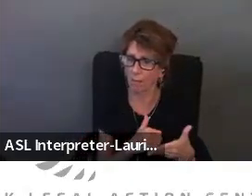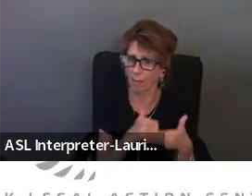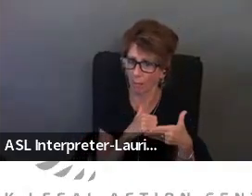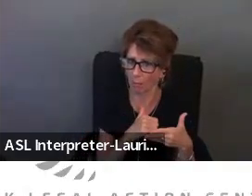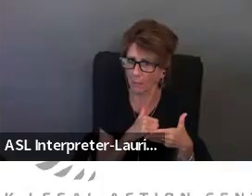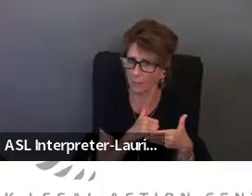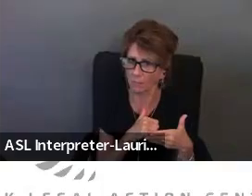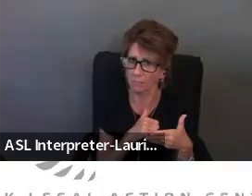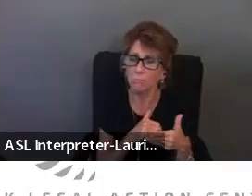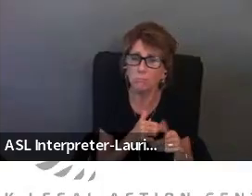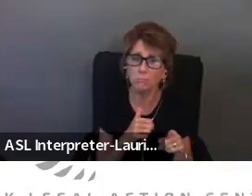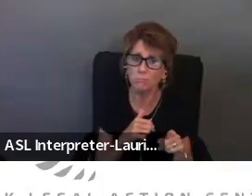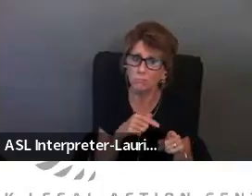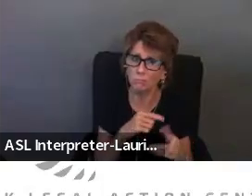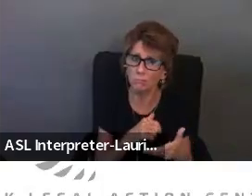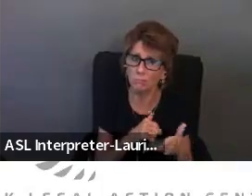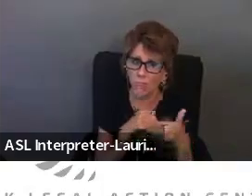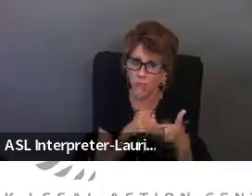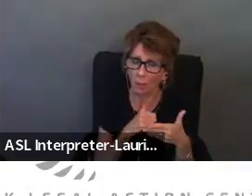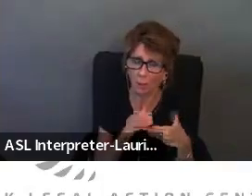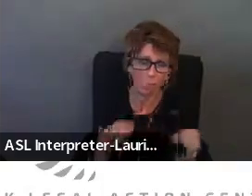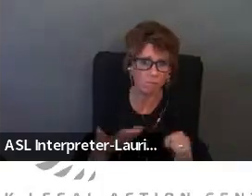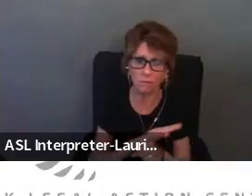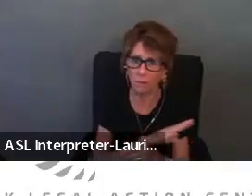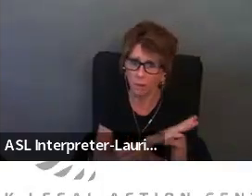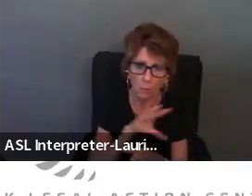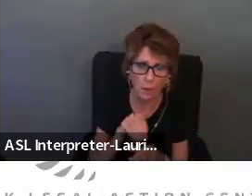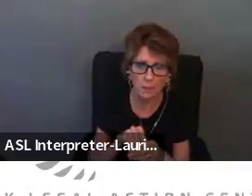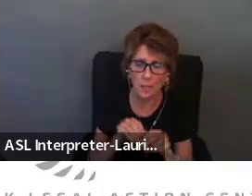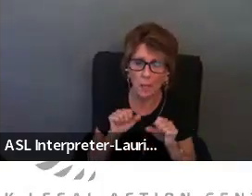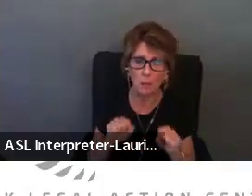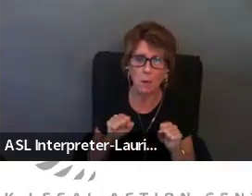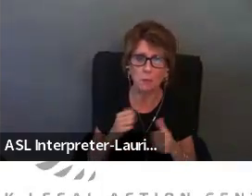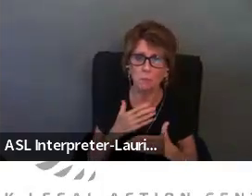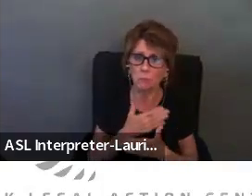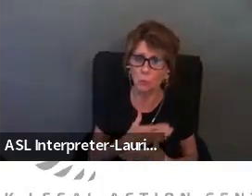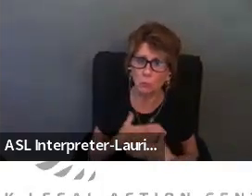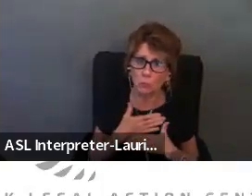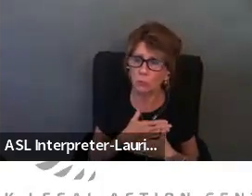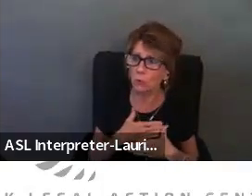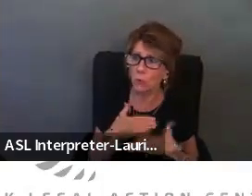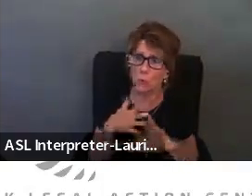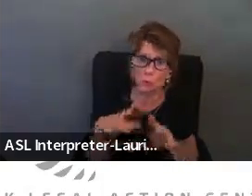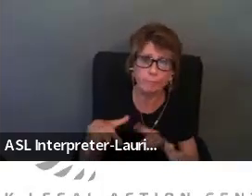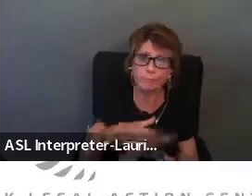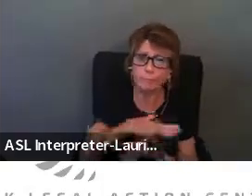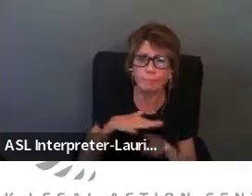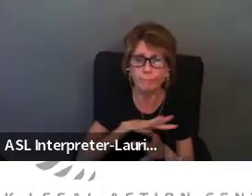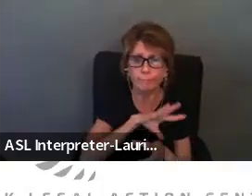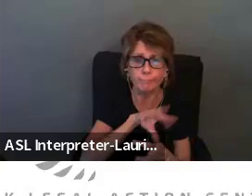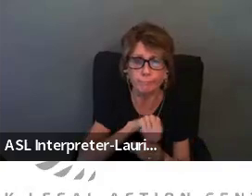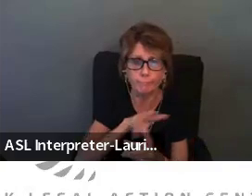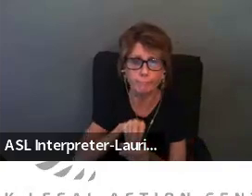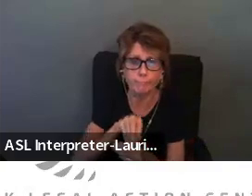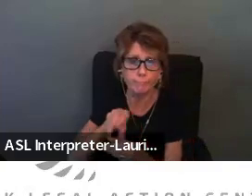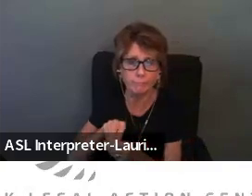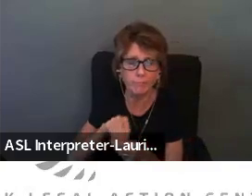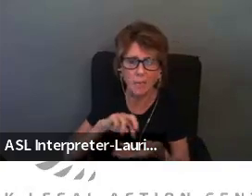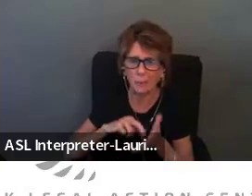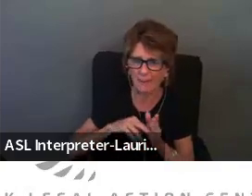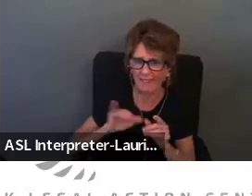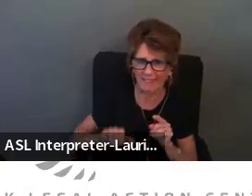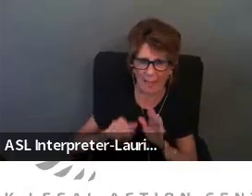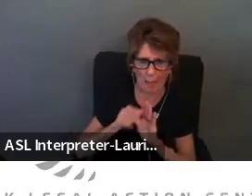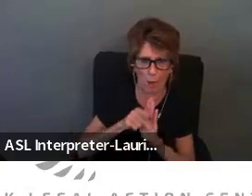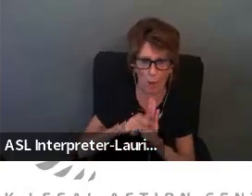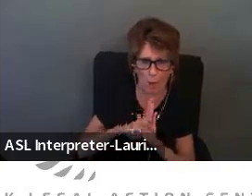in participating as fully as possible and enjoying the needs of society, then no pet policies ought